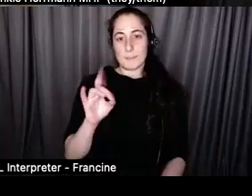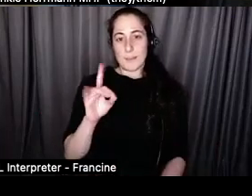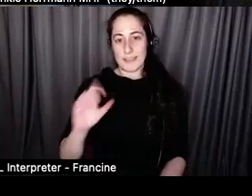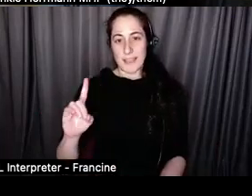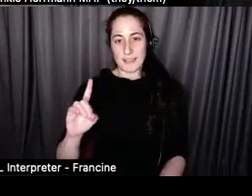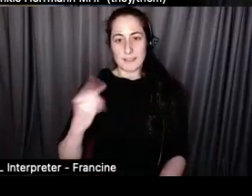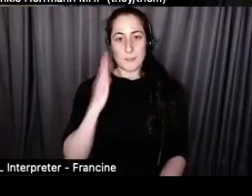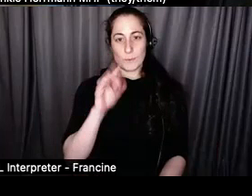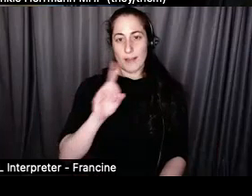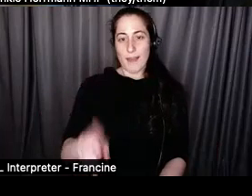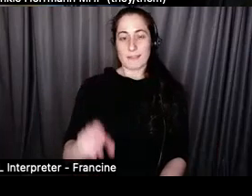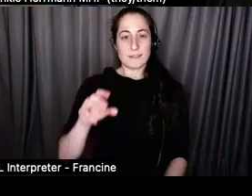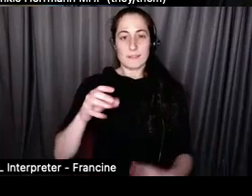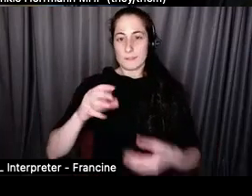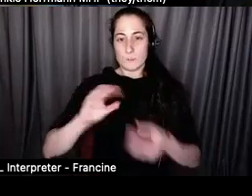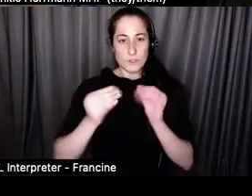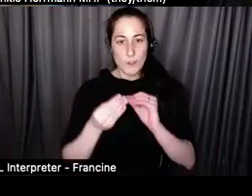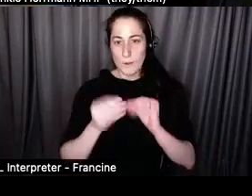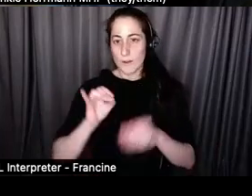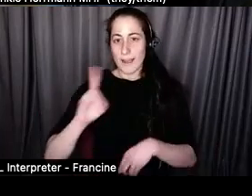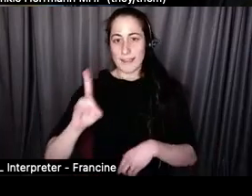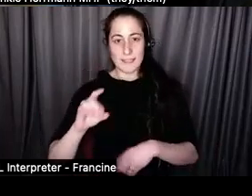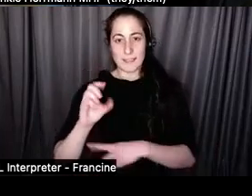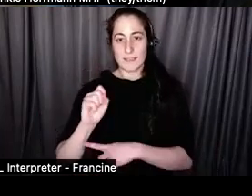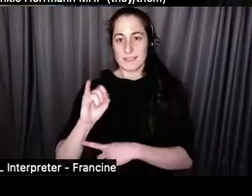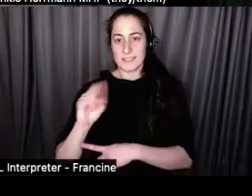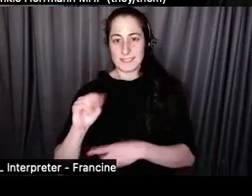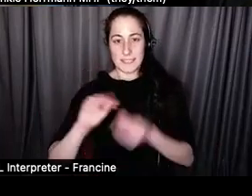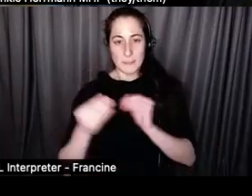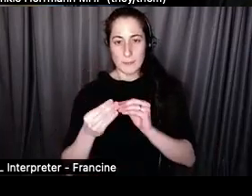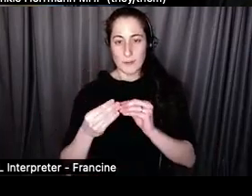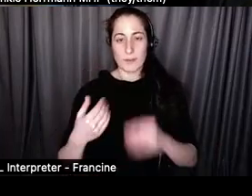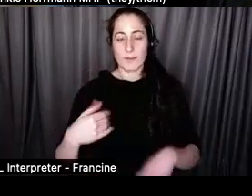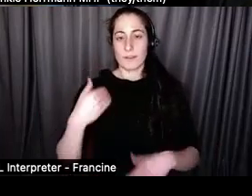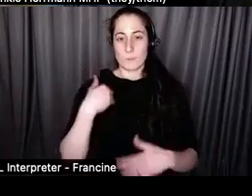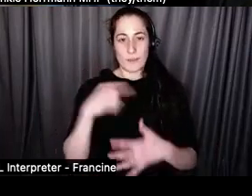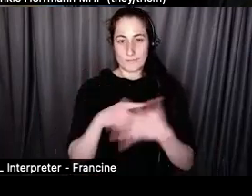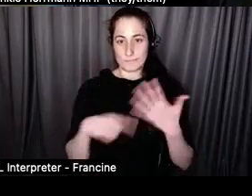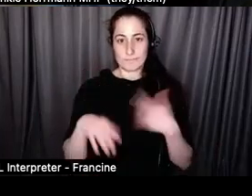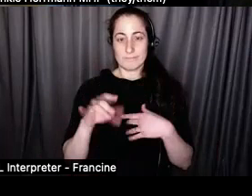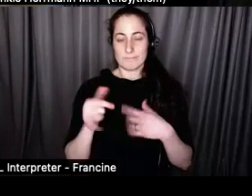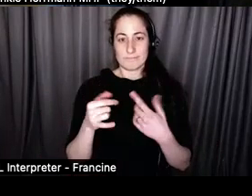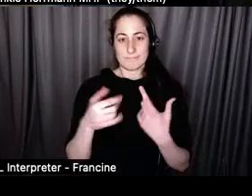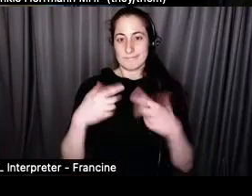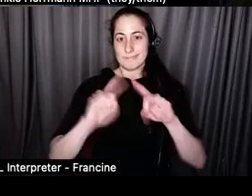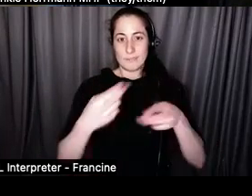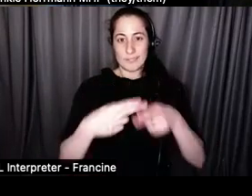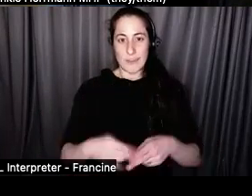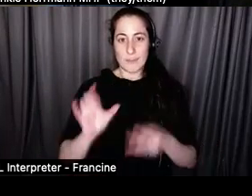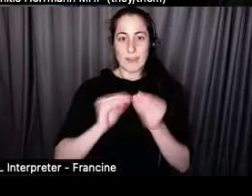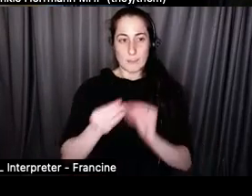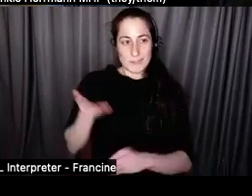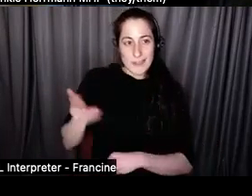what's your member number? What's your Medicaid ID? What's your SIN number? And that number is right there under the big B of your benefit